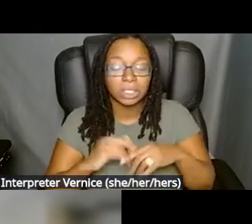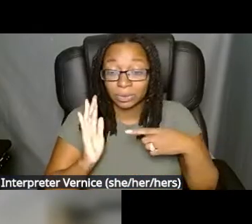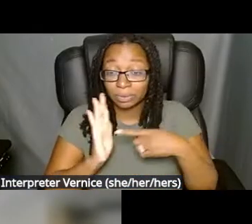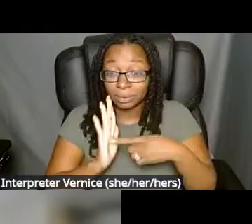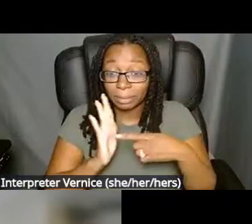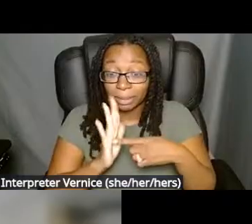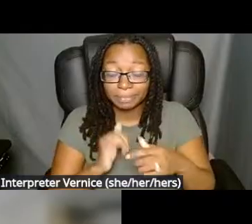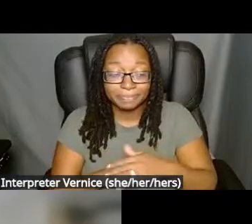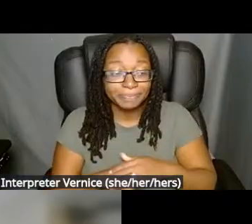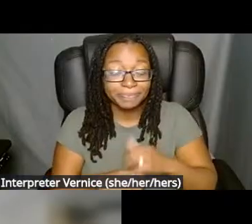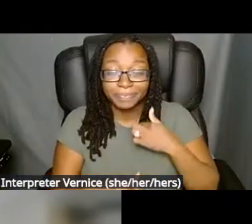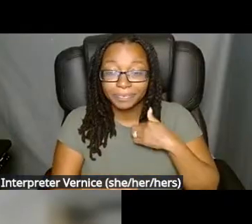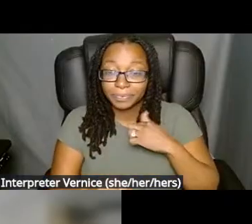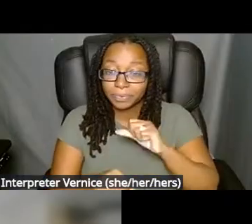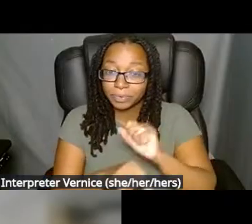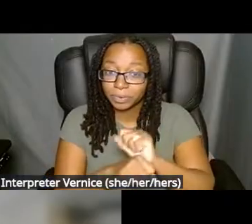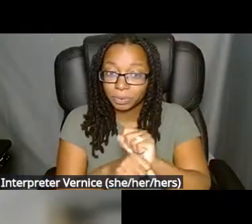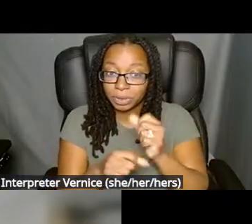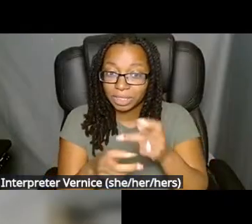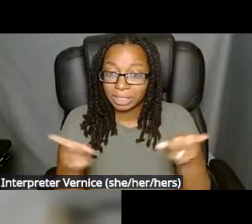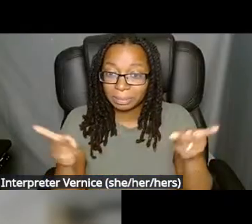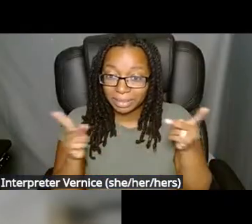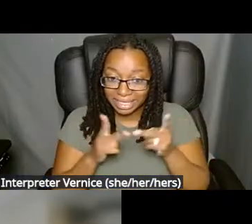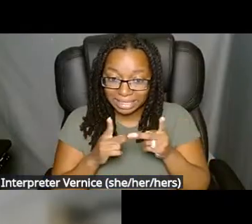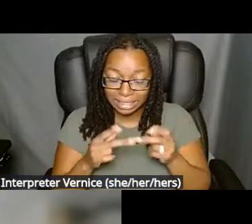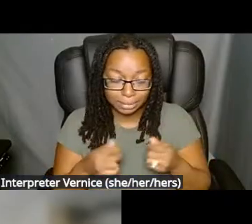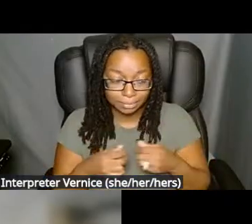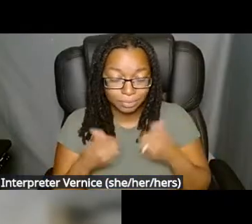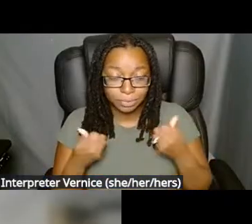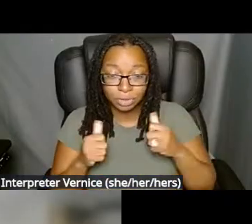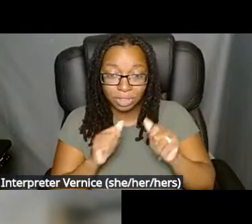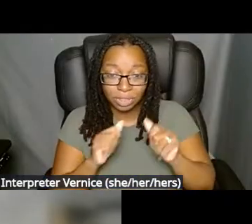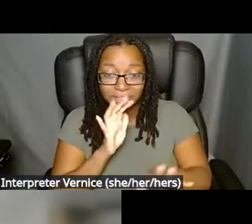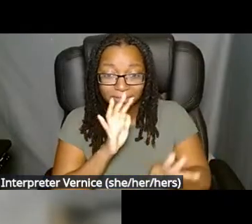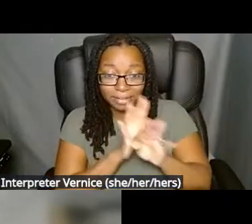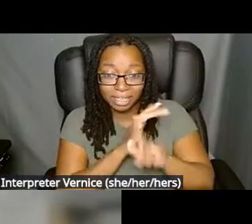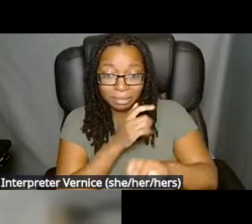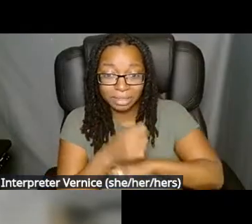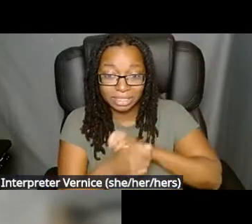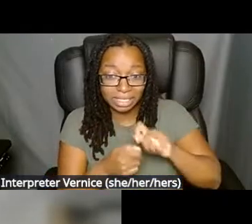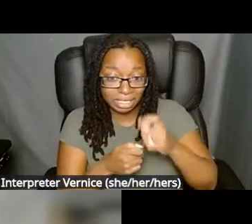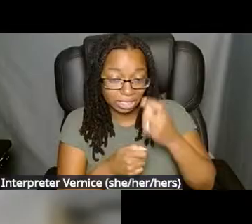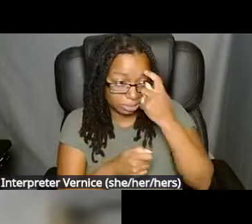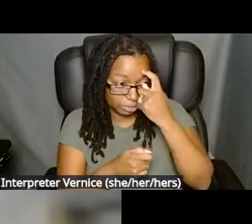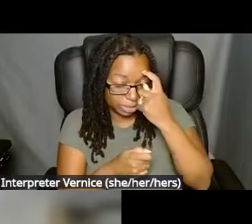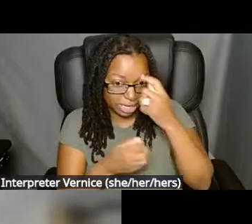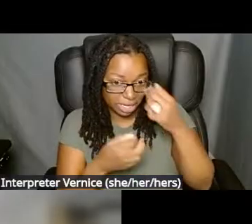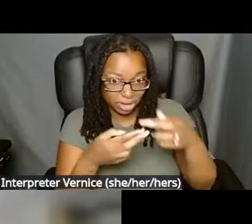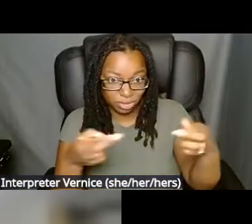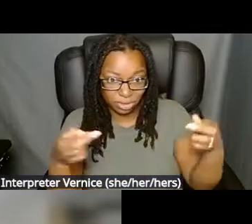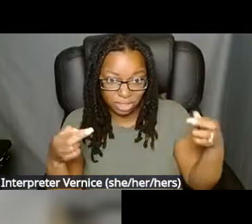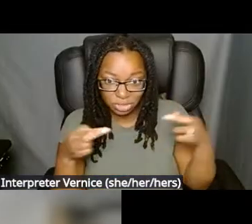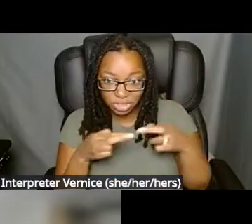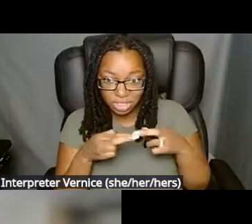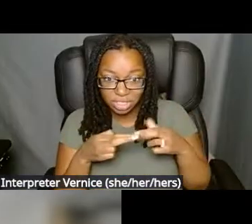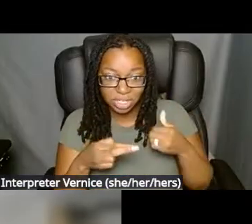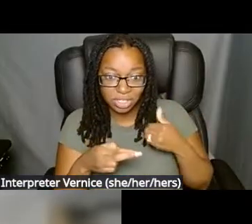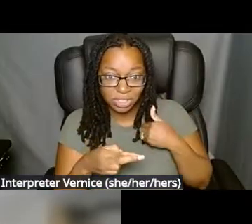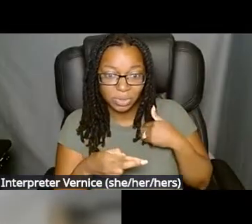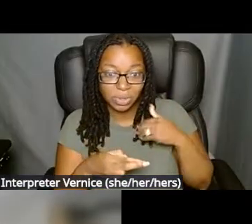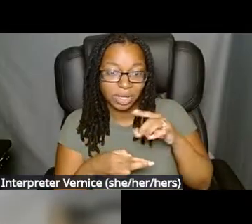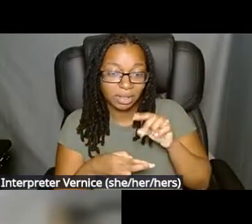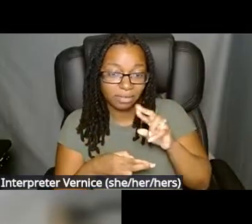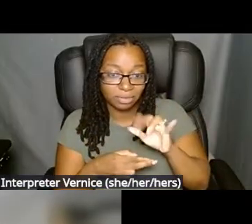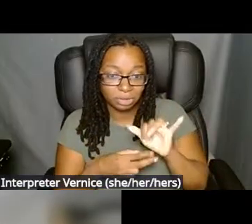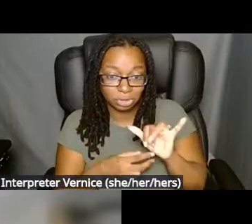knowing when you're trying to locate a brain region, you would manually lower your drill and you would lower the